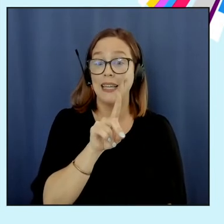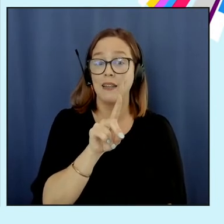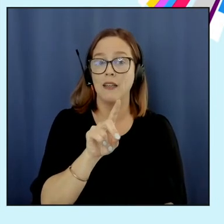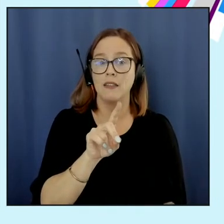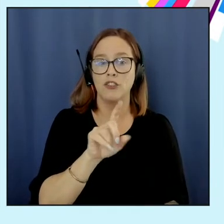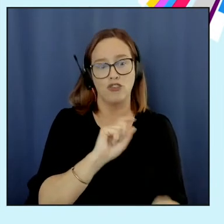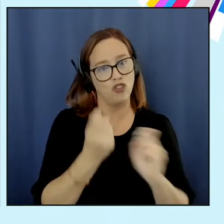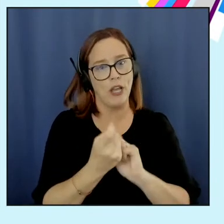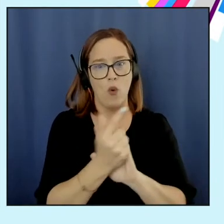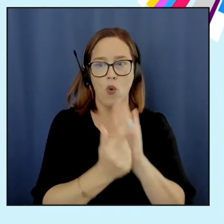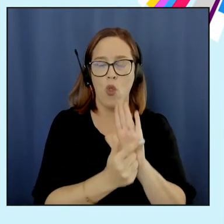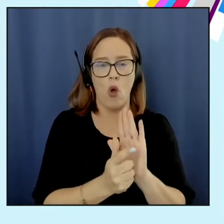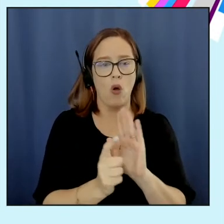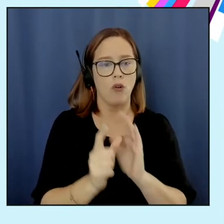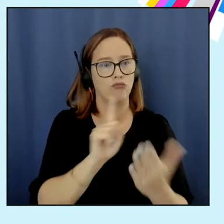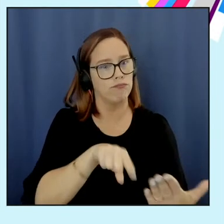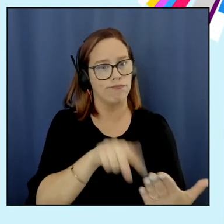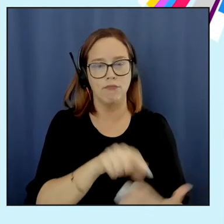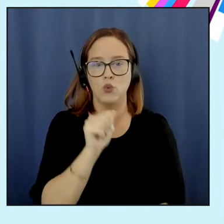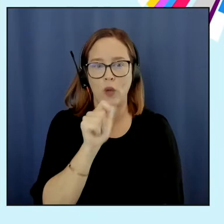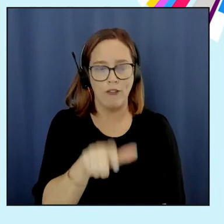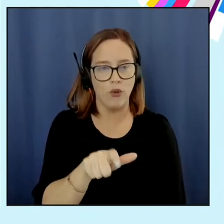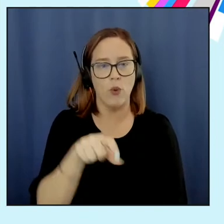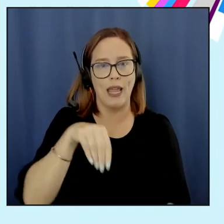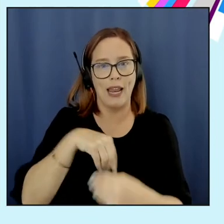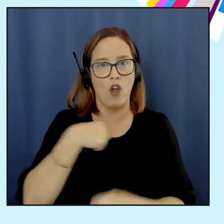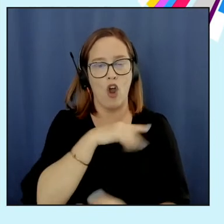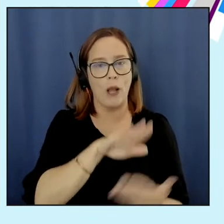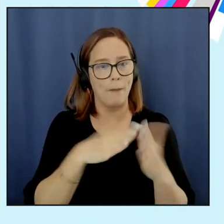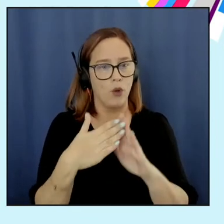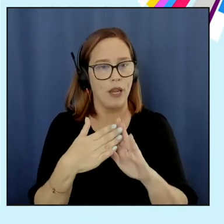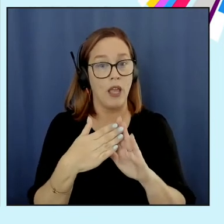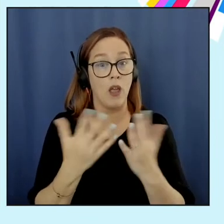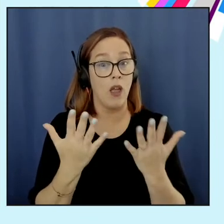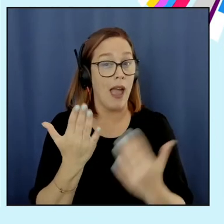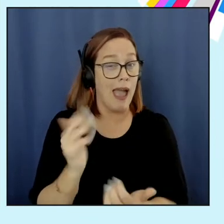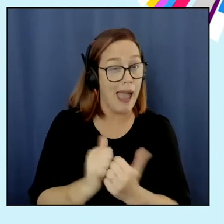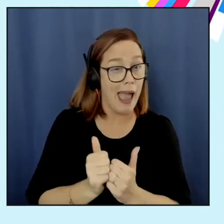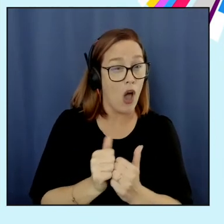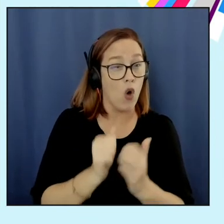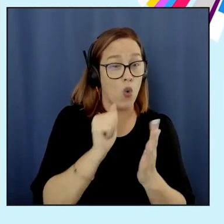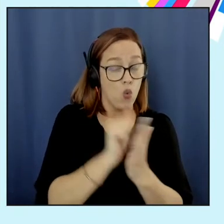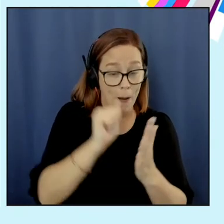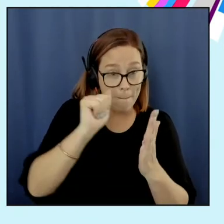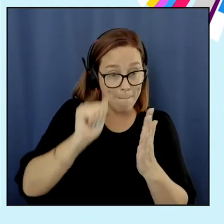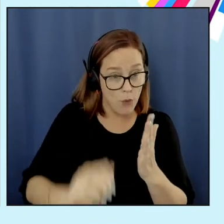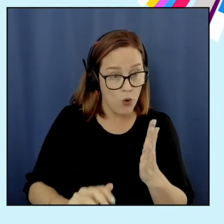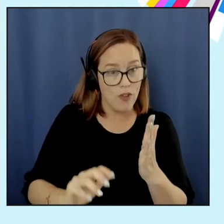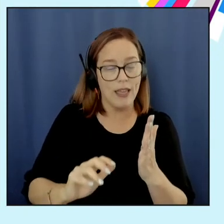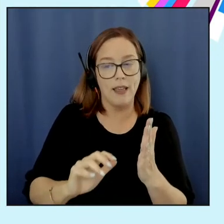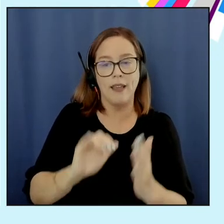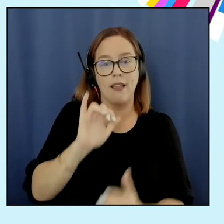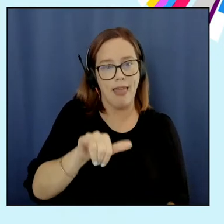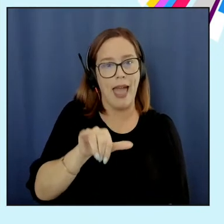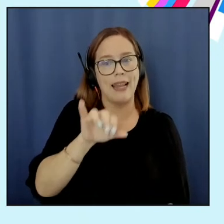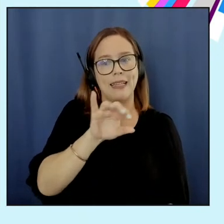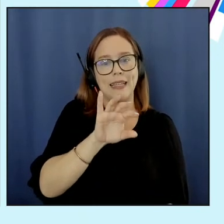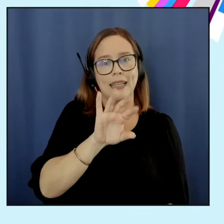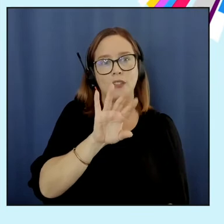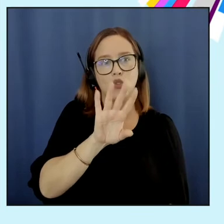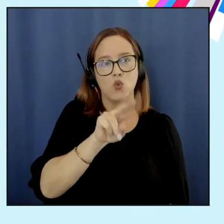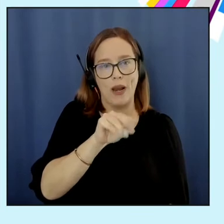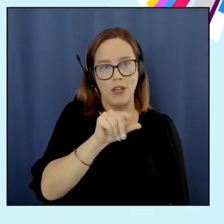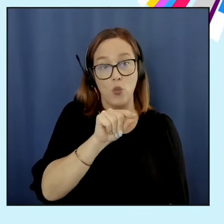plus community in the country by removing Section 377 in the year 2018. But we have